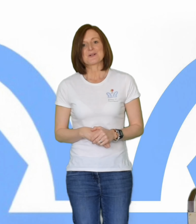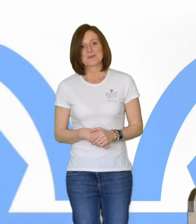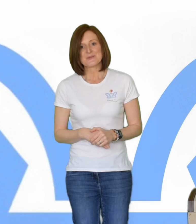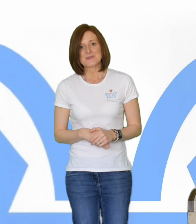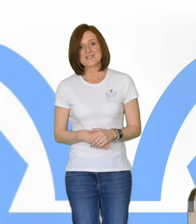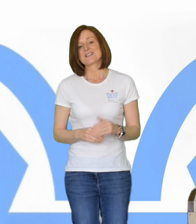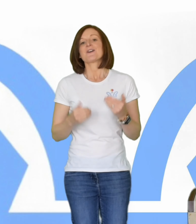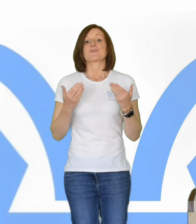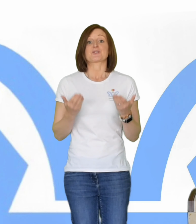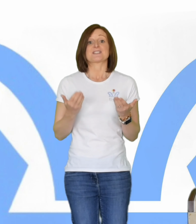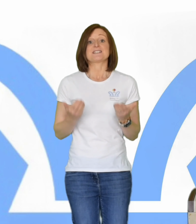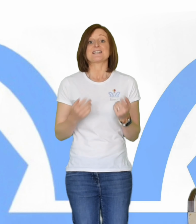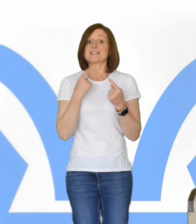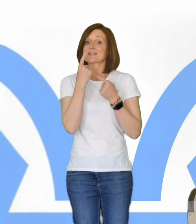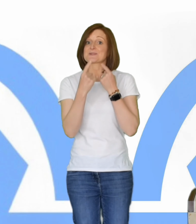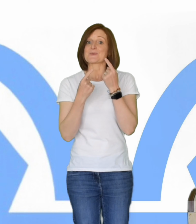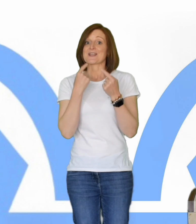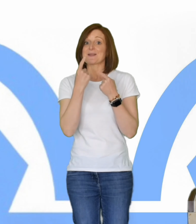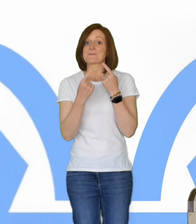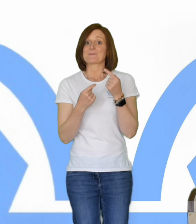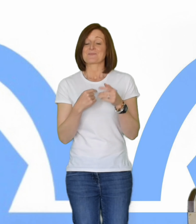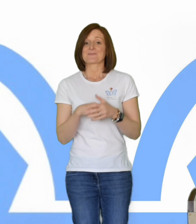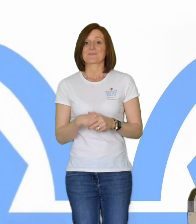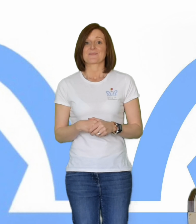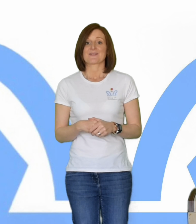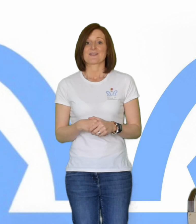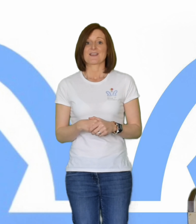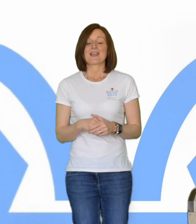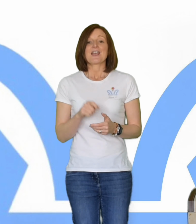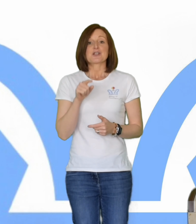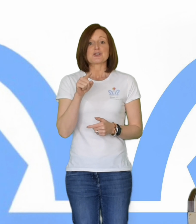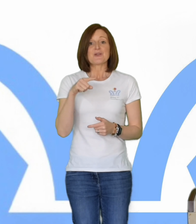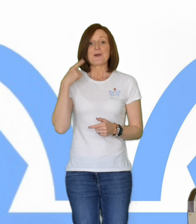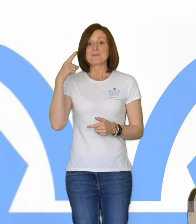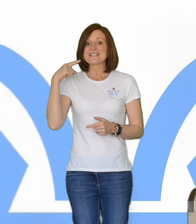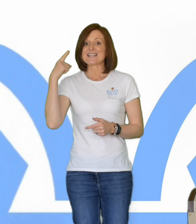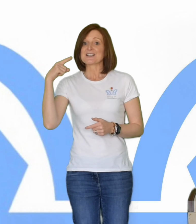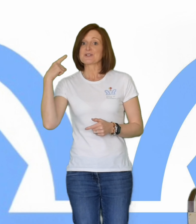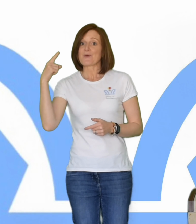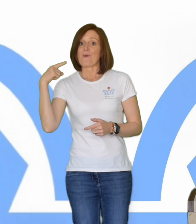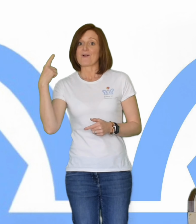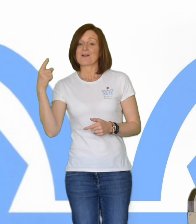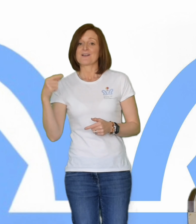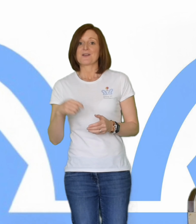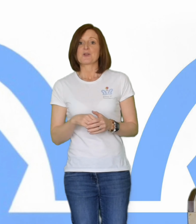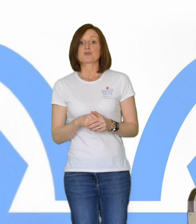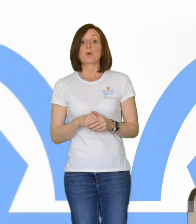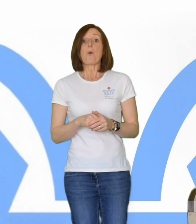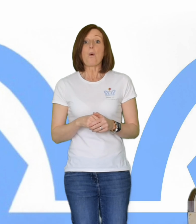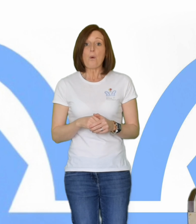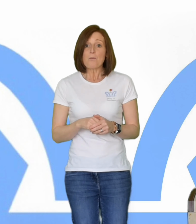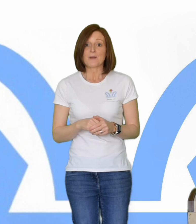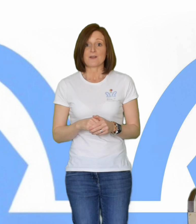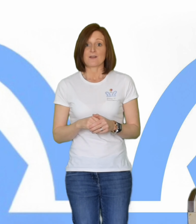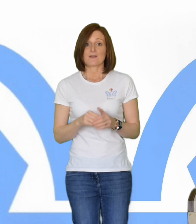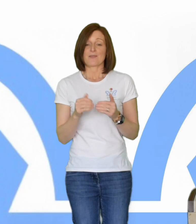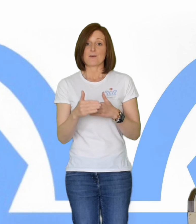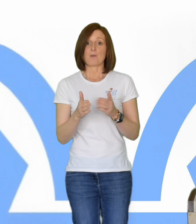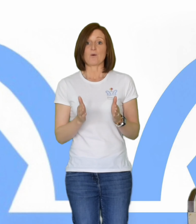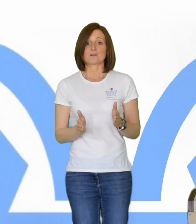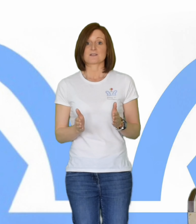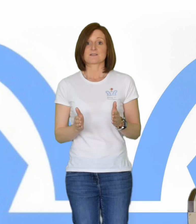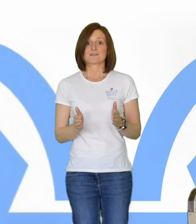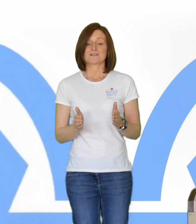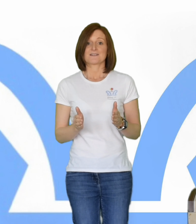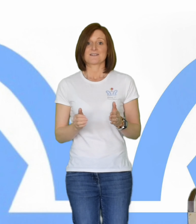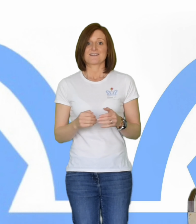are clues for today's story. Can you help me sing a song to open the